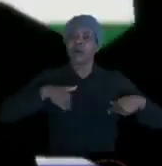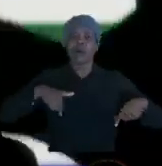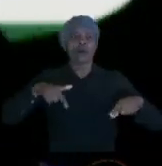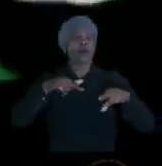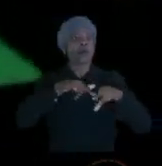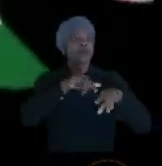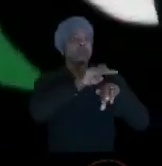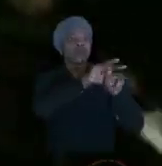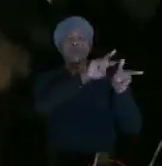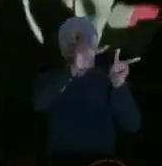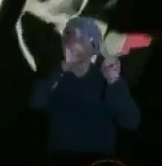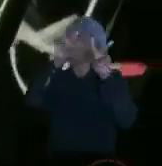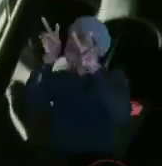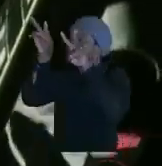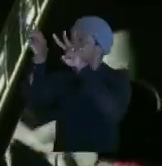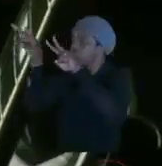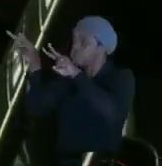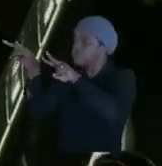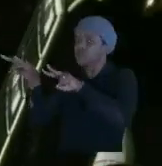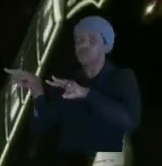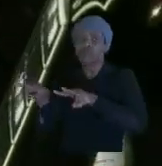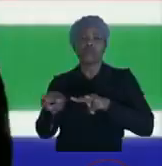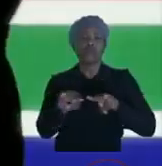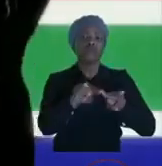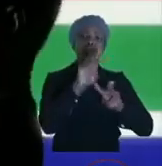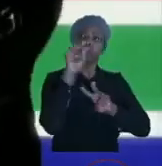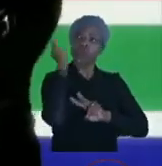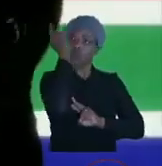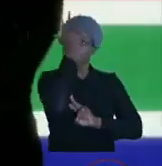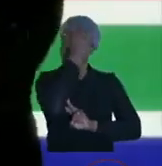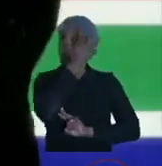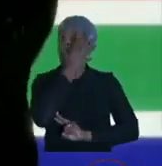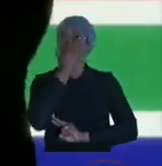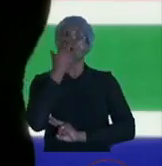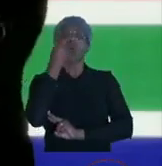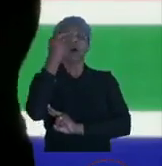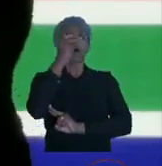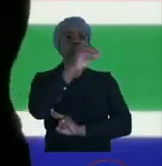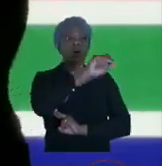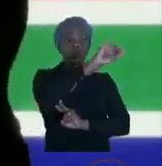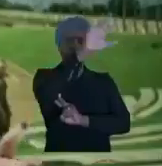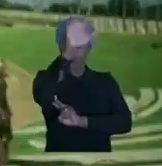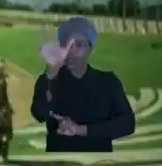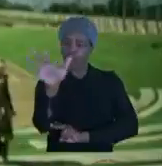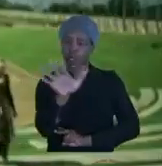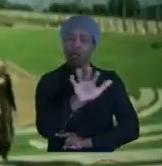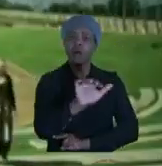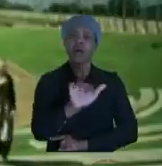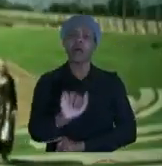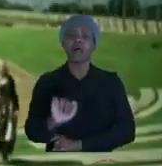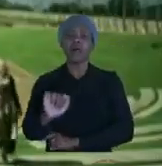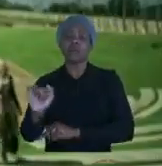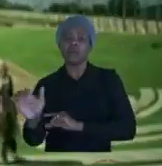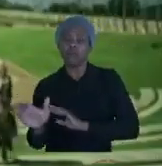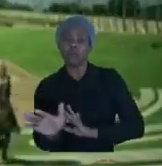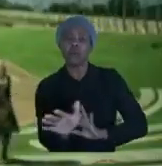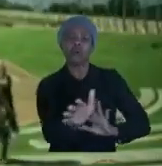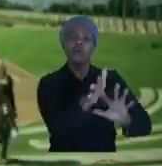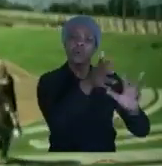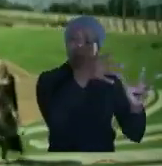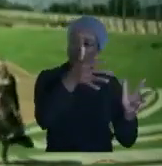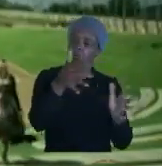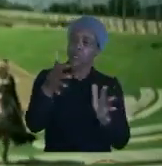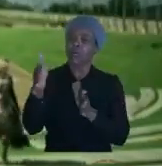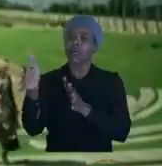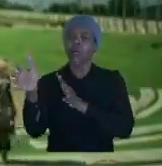Akisobo nilifati le twanang li Africa bura. Li rato li